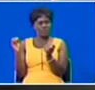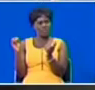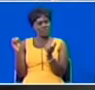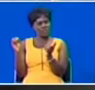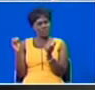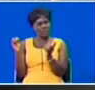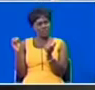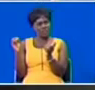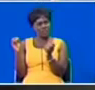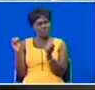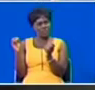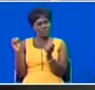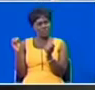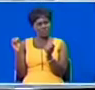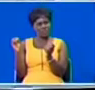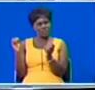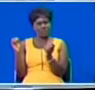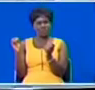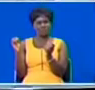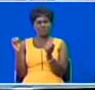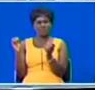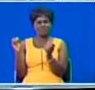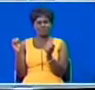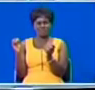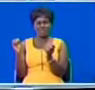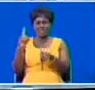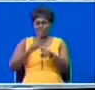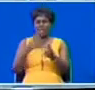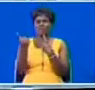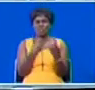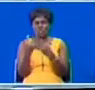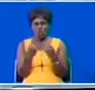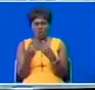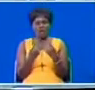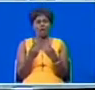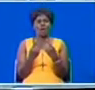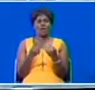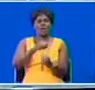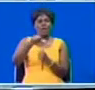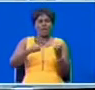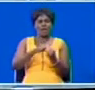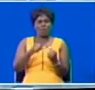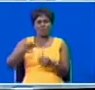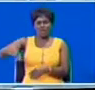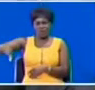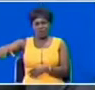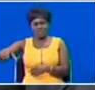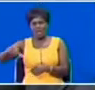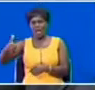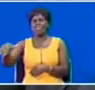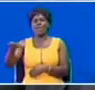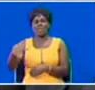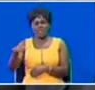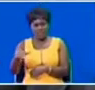my friend, we are not working about ethnic arithmetic. I mean, when we talk about these counties and we talk about urban